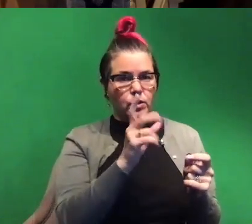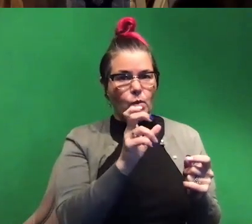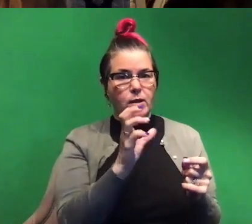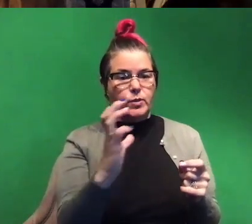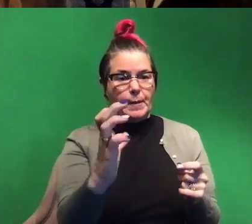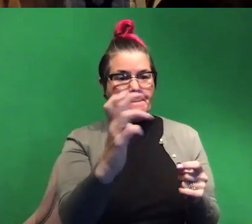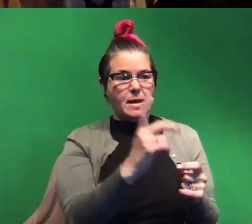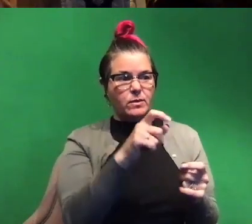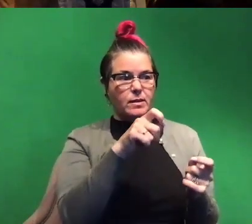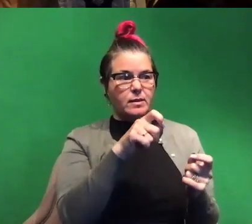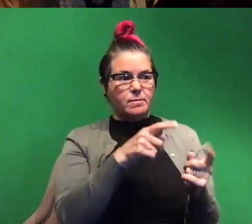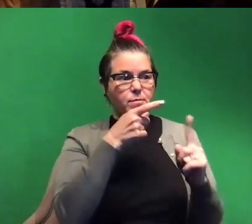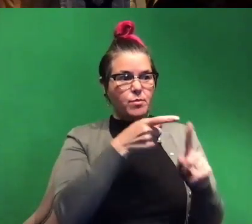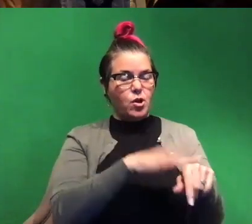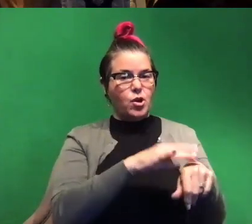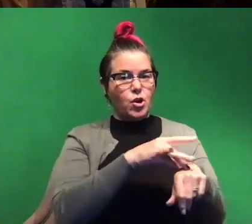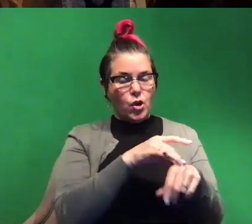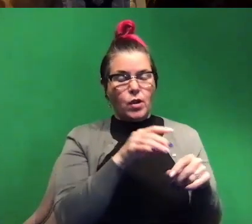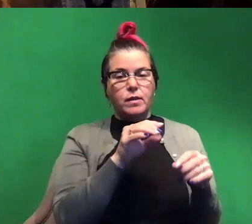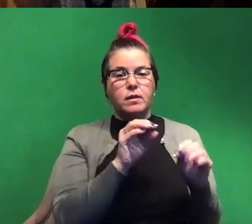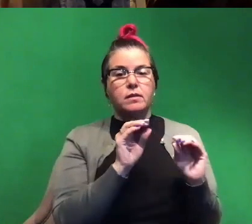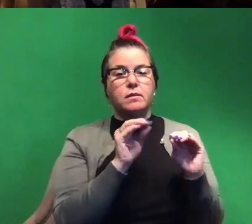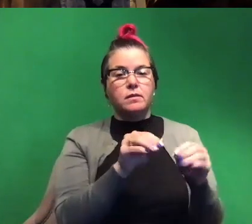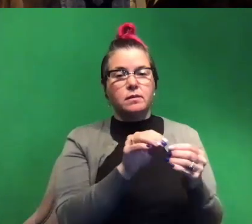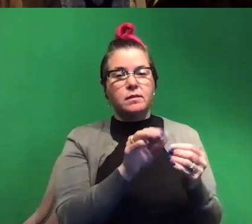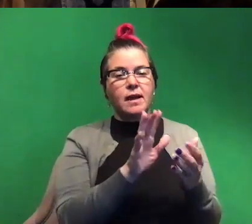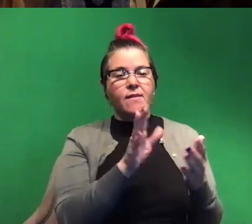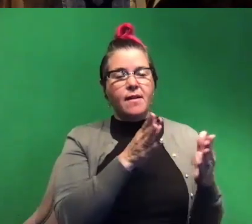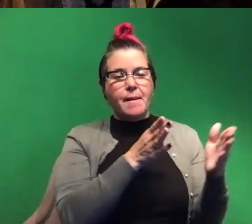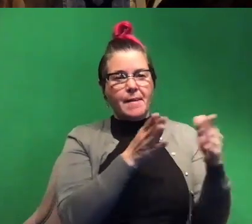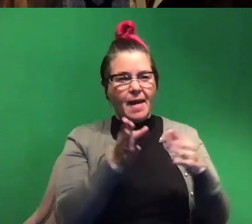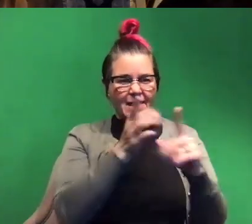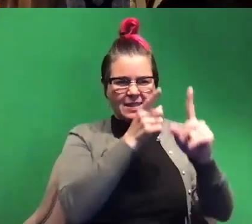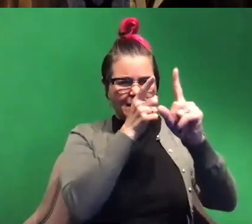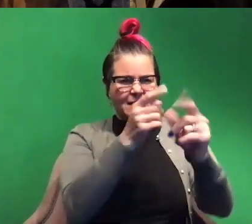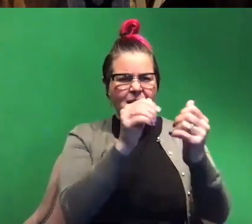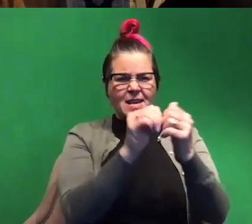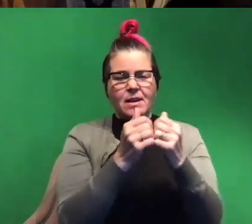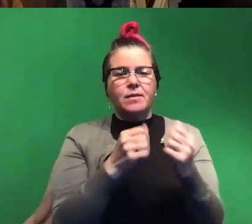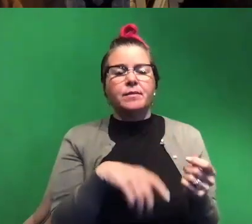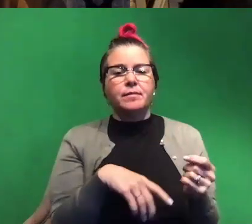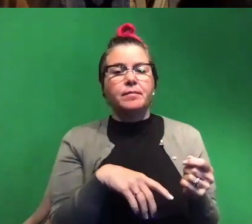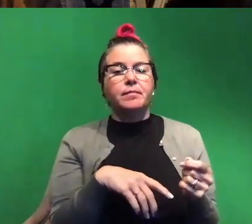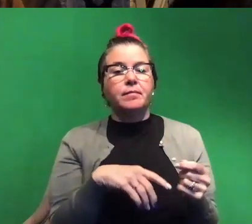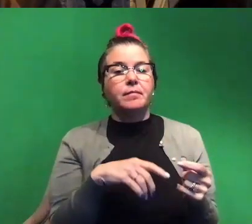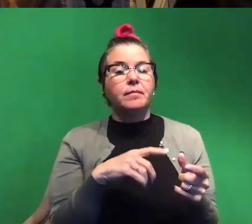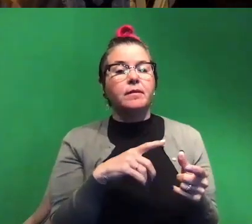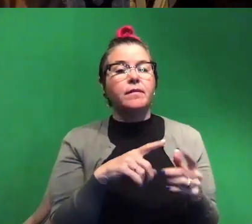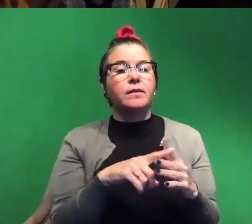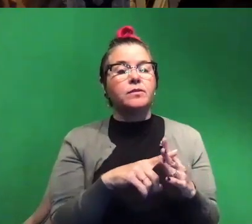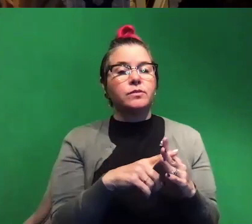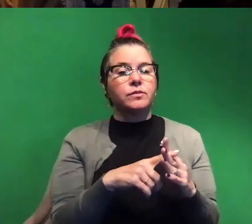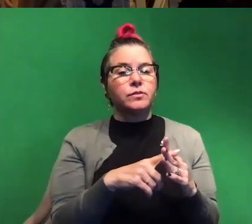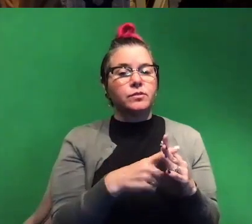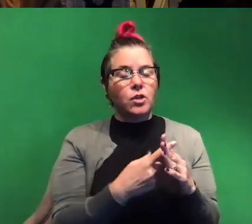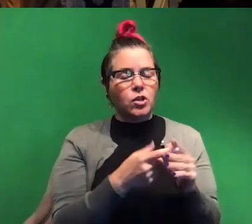this point on Earth. Here is a vague path that I think will take me there. And then it begins to follow